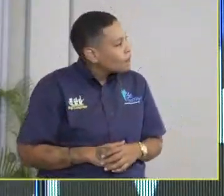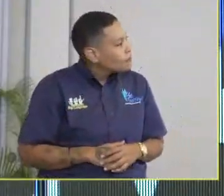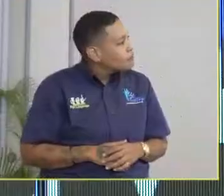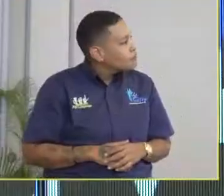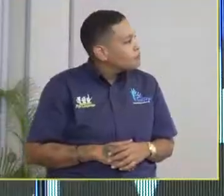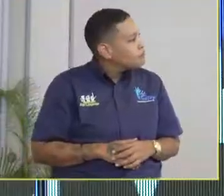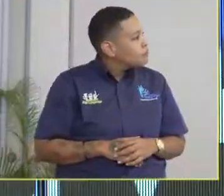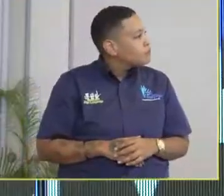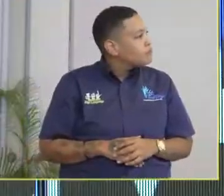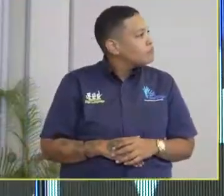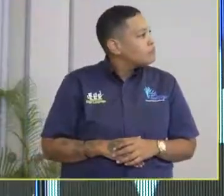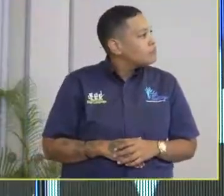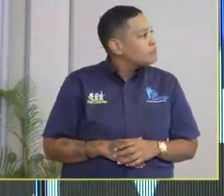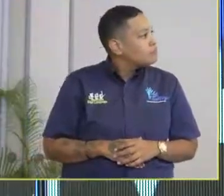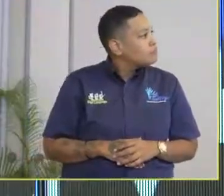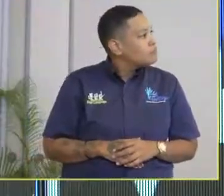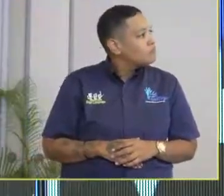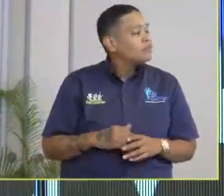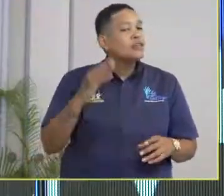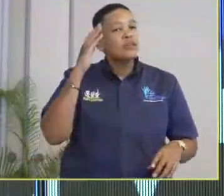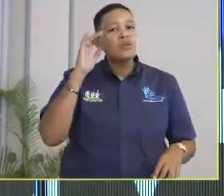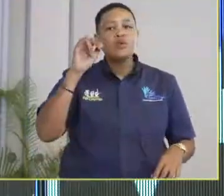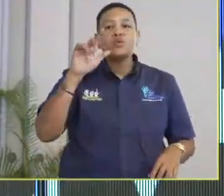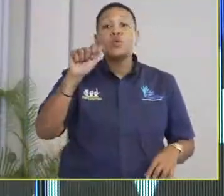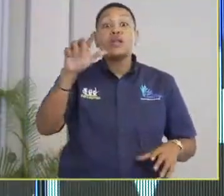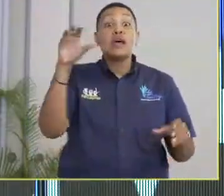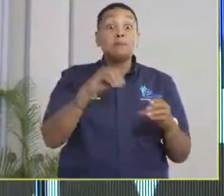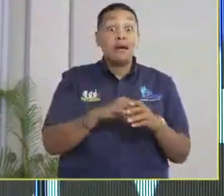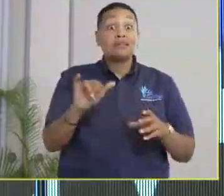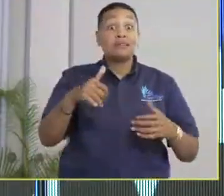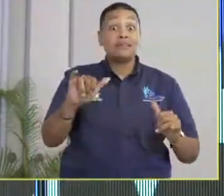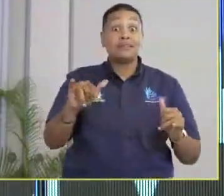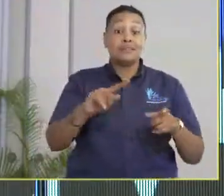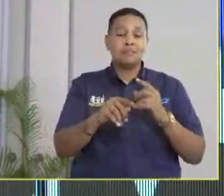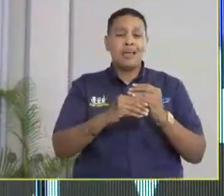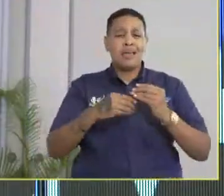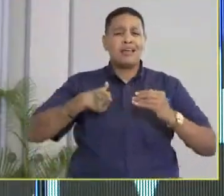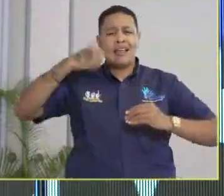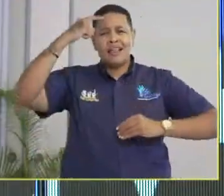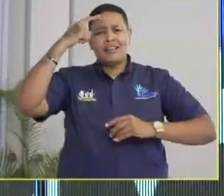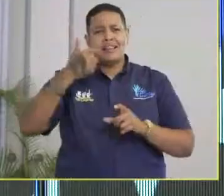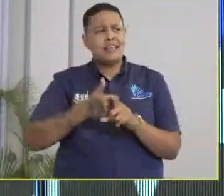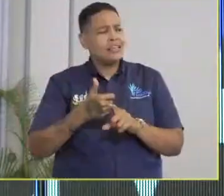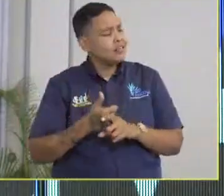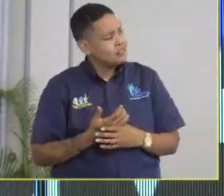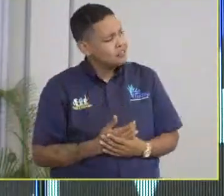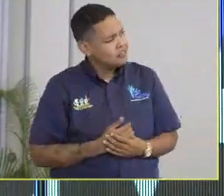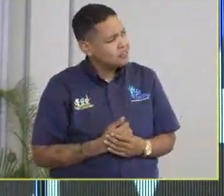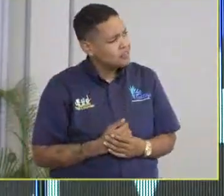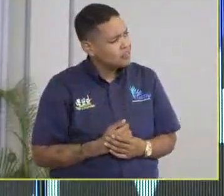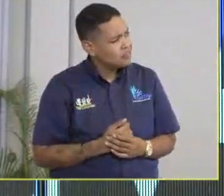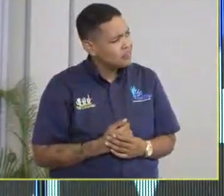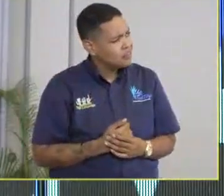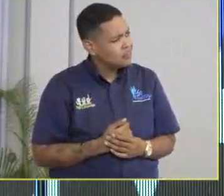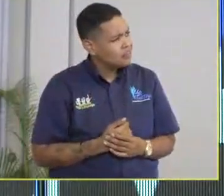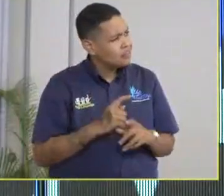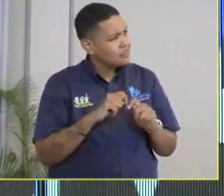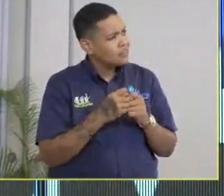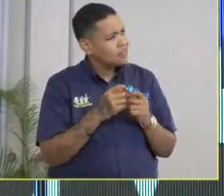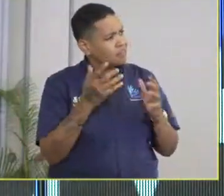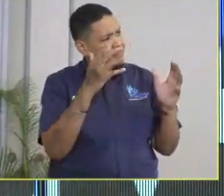I know, Julia, I know we are part of it, but still, I think the Law Revision team, I think we need to big them up